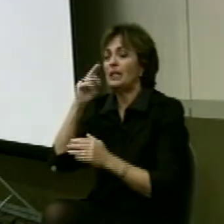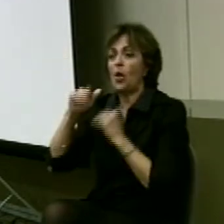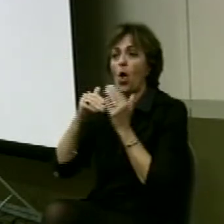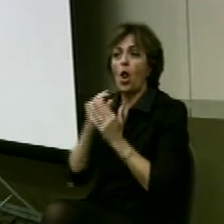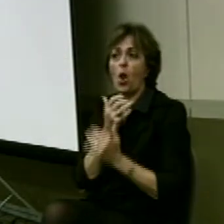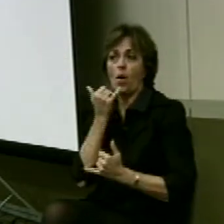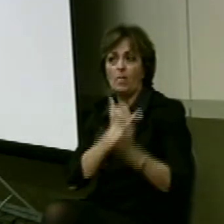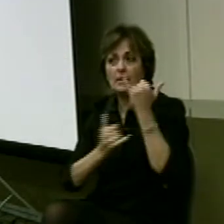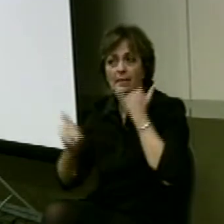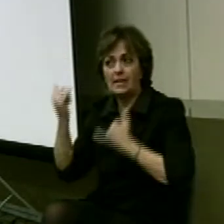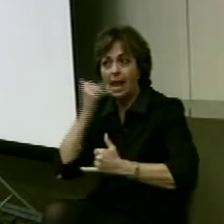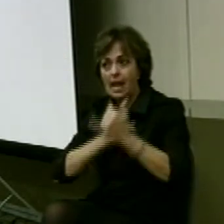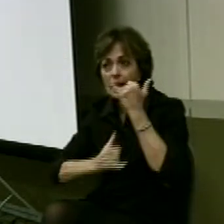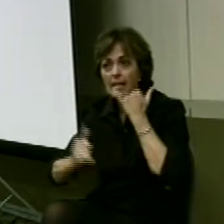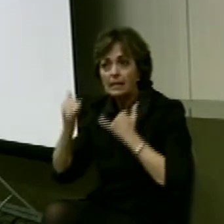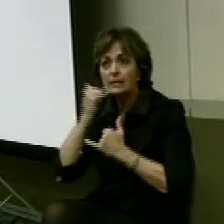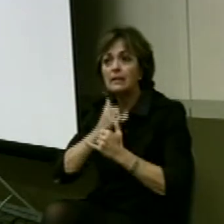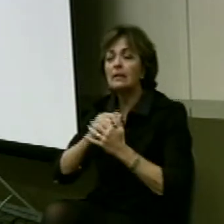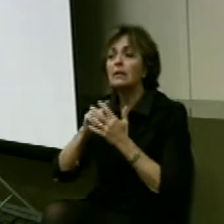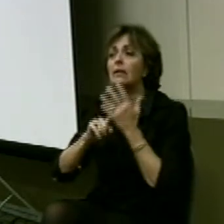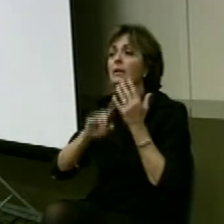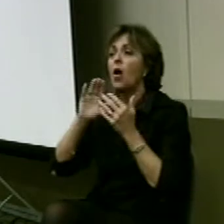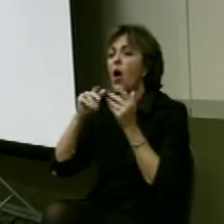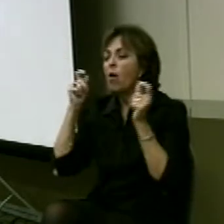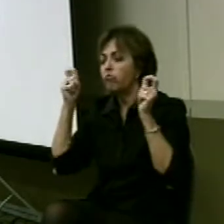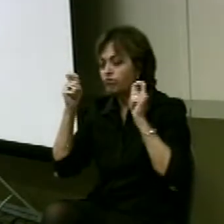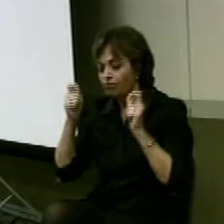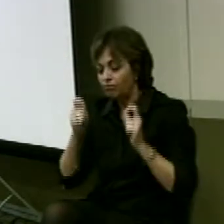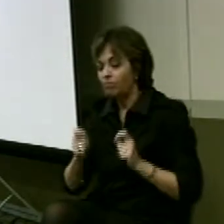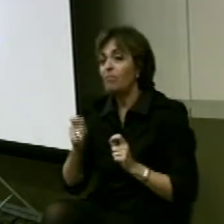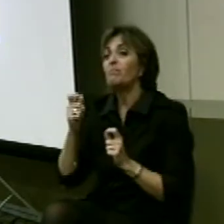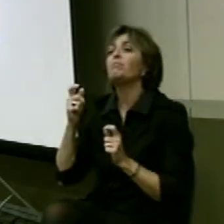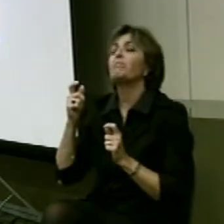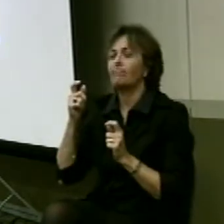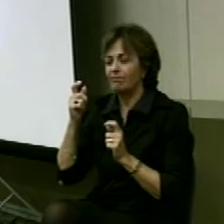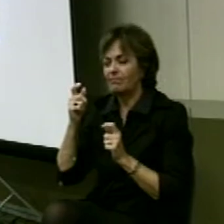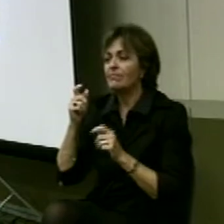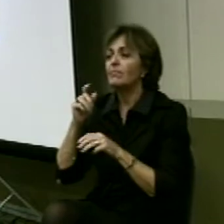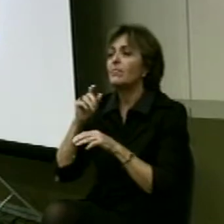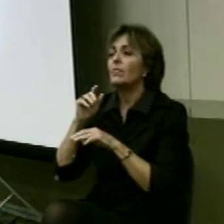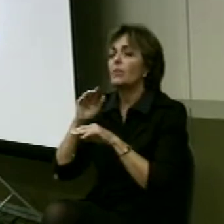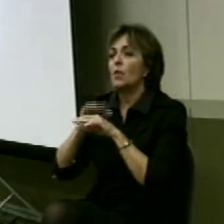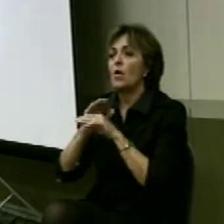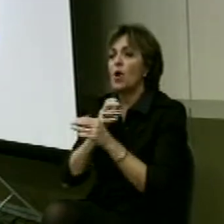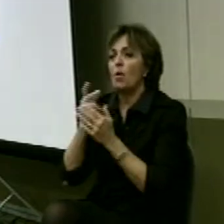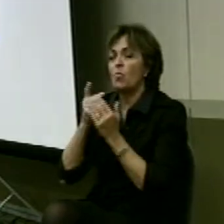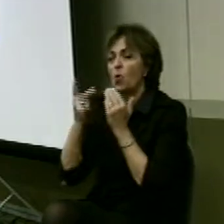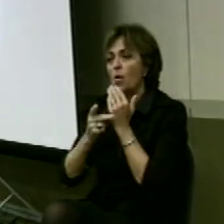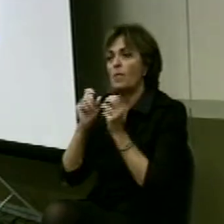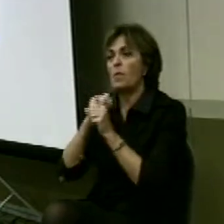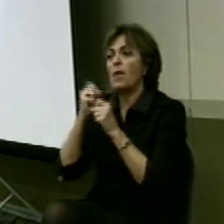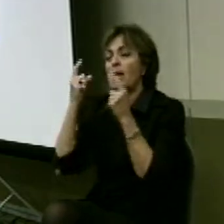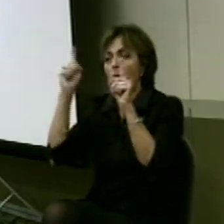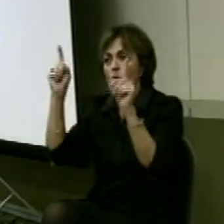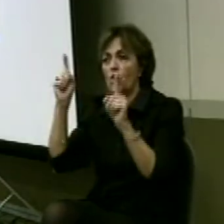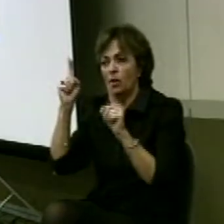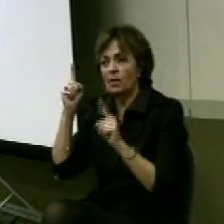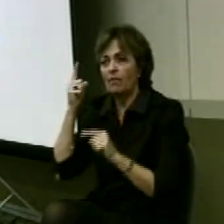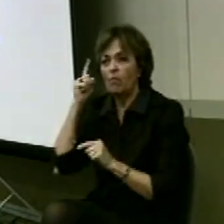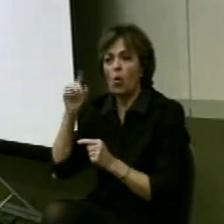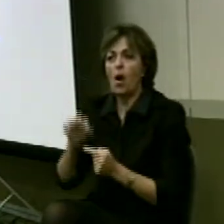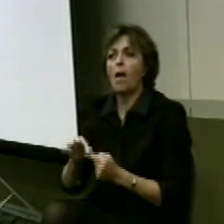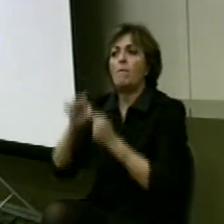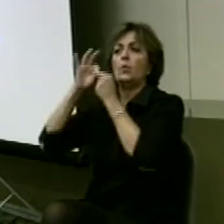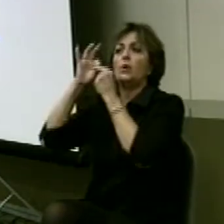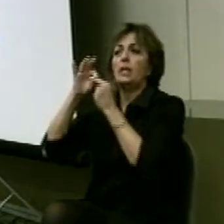a student. You're going to see all the mistakes we made. You're going to see all of the tweaks and changes that we made to our